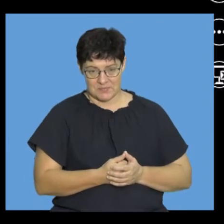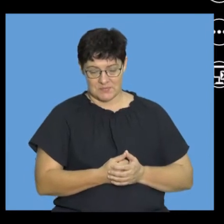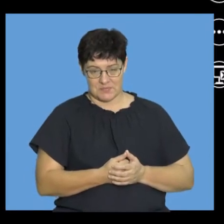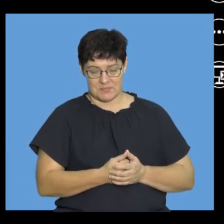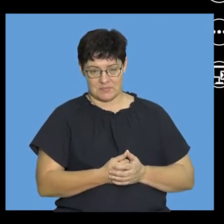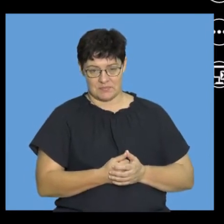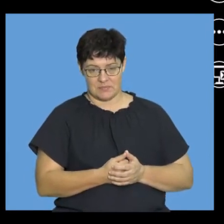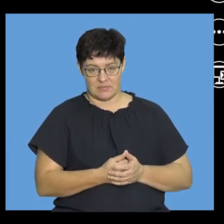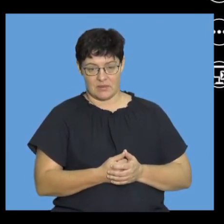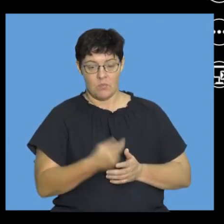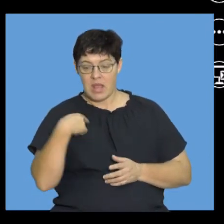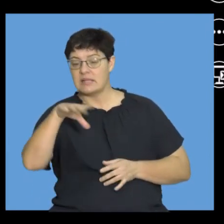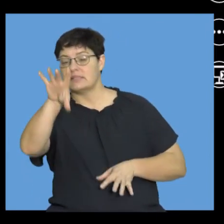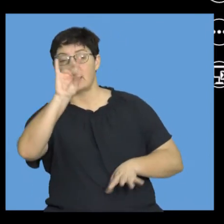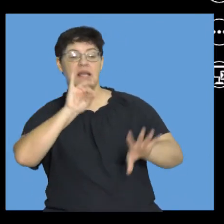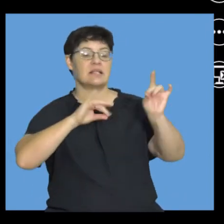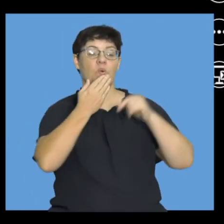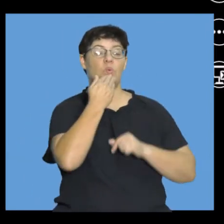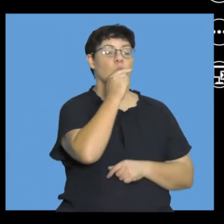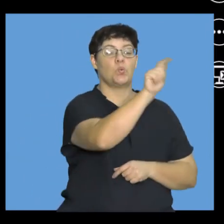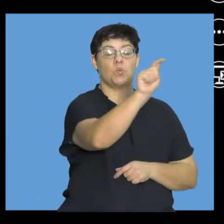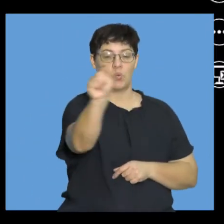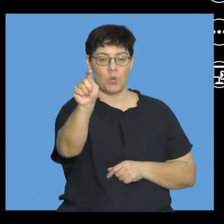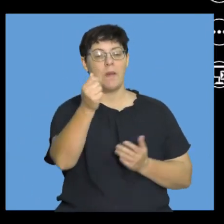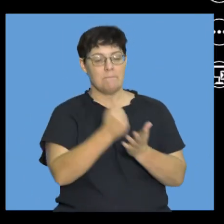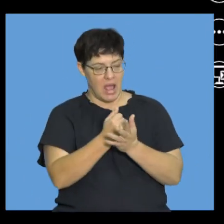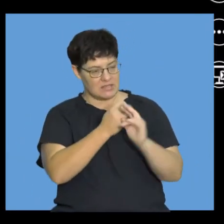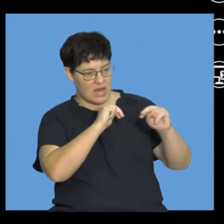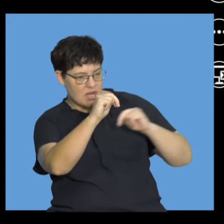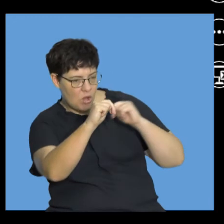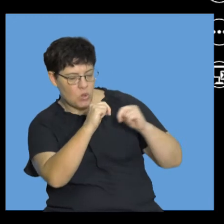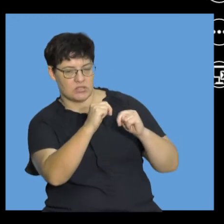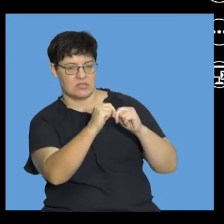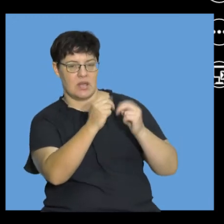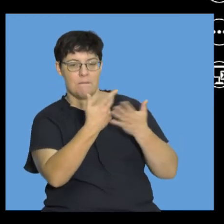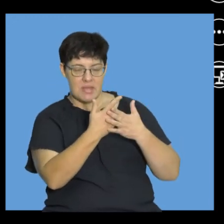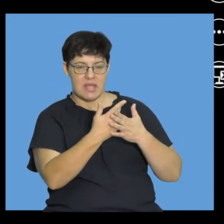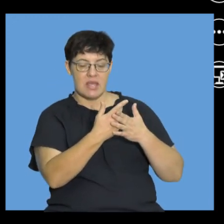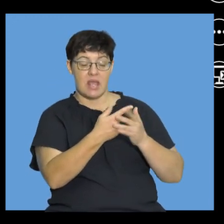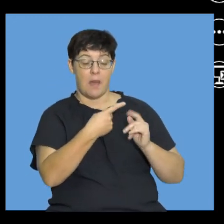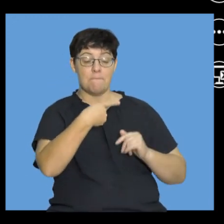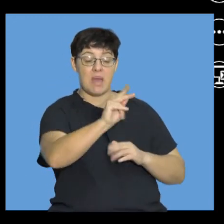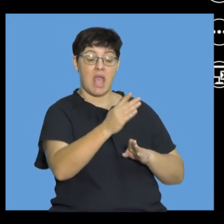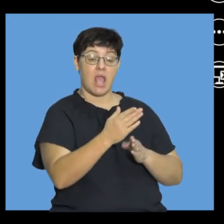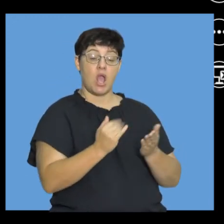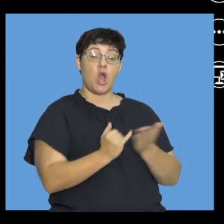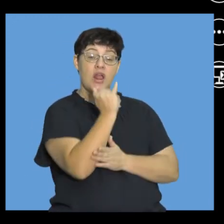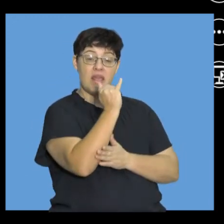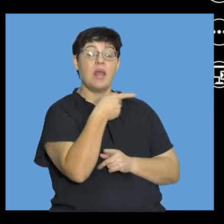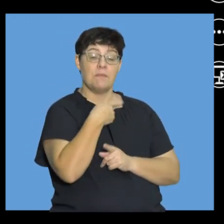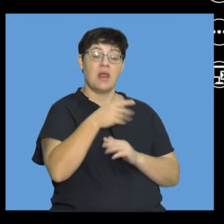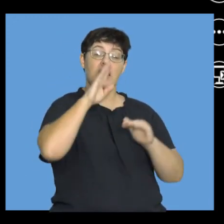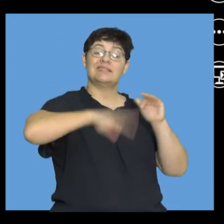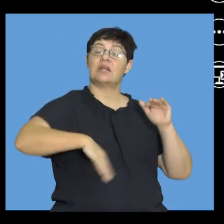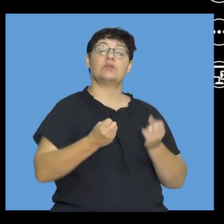you're selecting the suppliers, negotiate the best possible settlement discounts for prompt